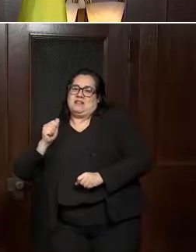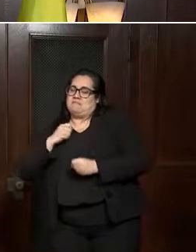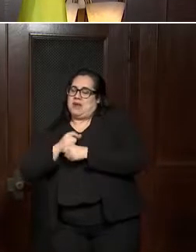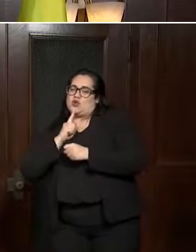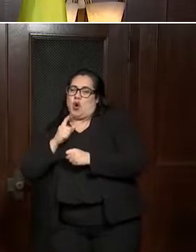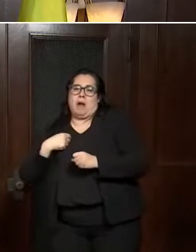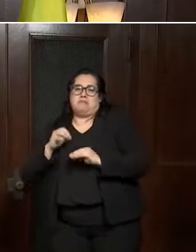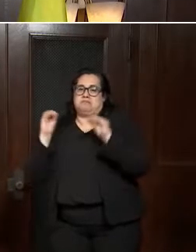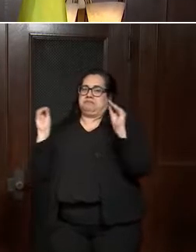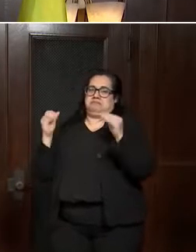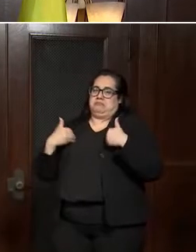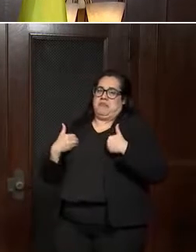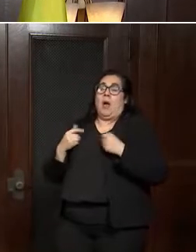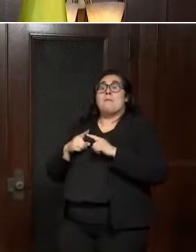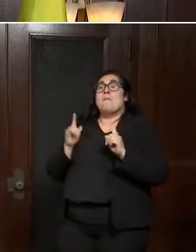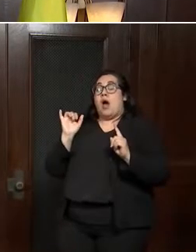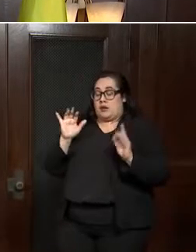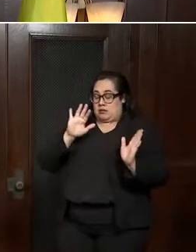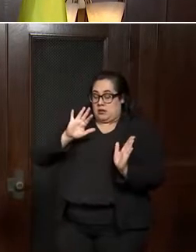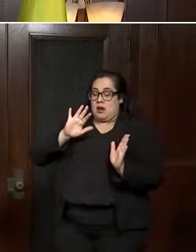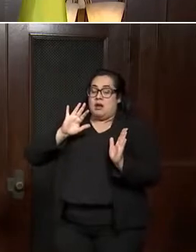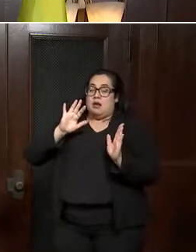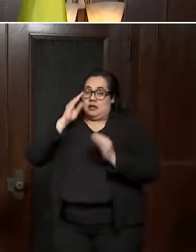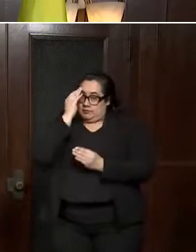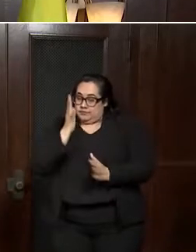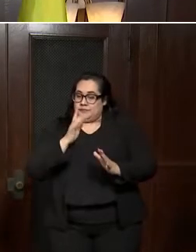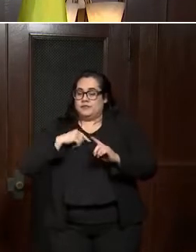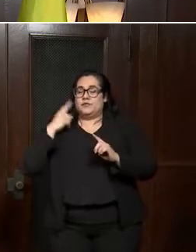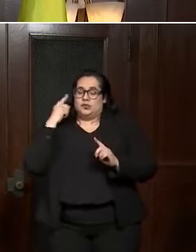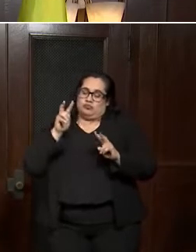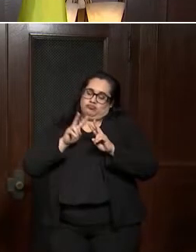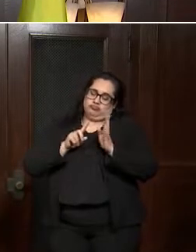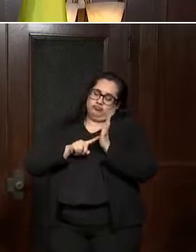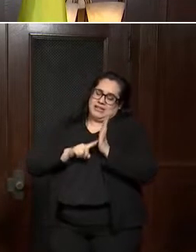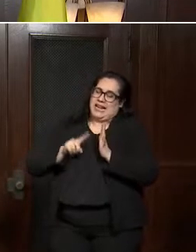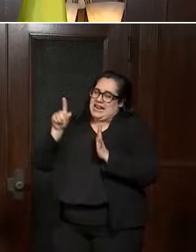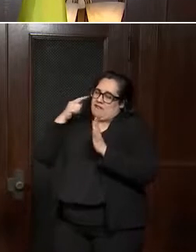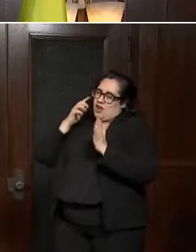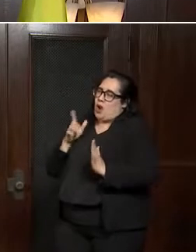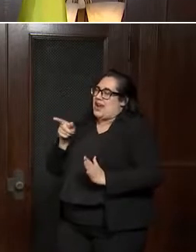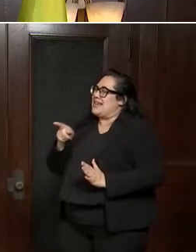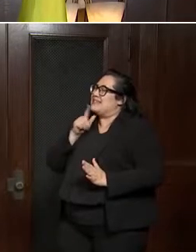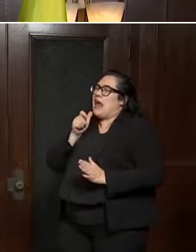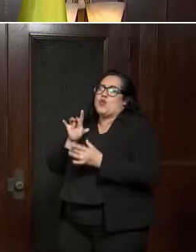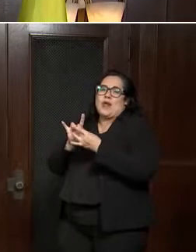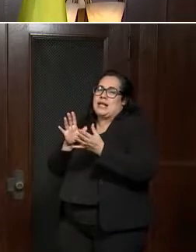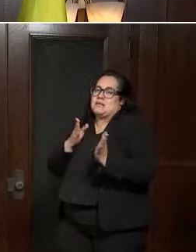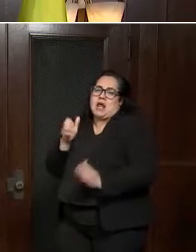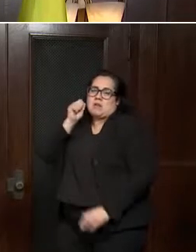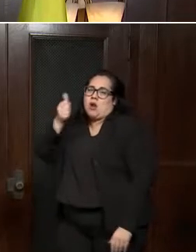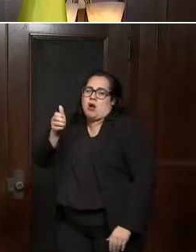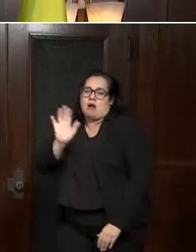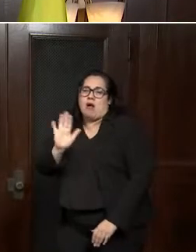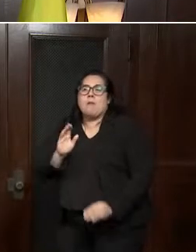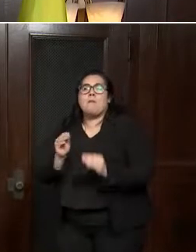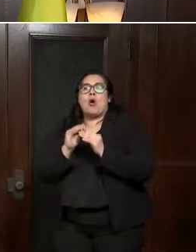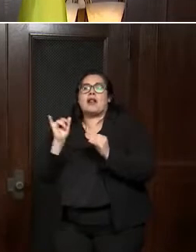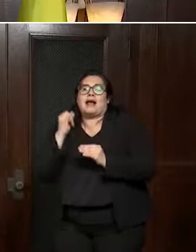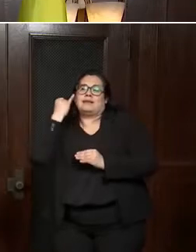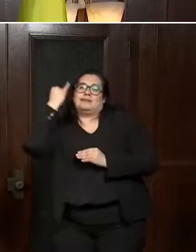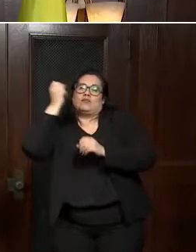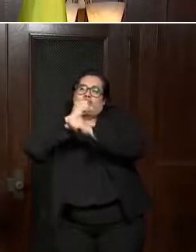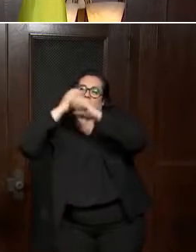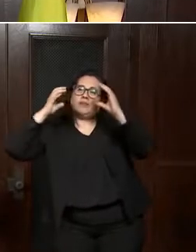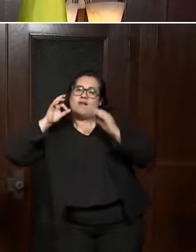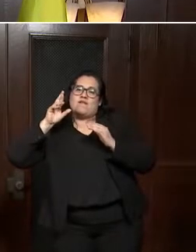negative. That said, in terms of looking at the governor, he's not going to be releasing a plan tomorrow. It's more of a framework, and I